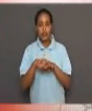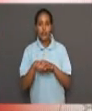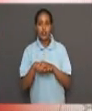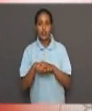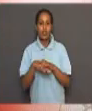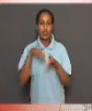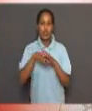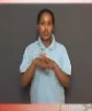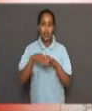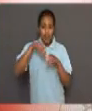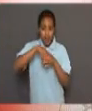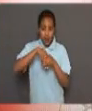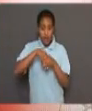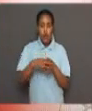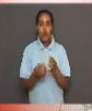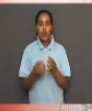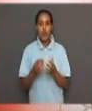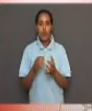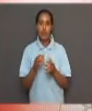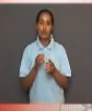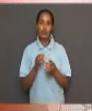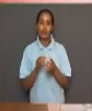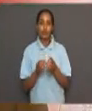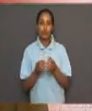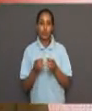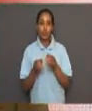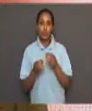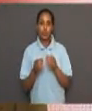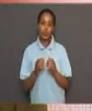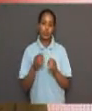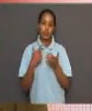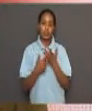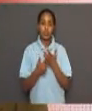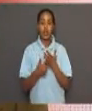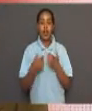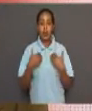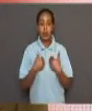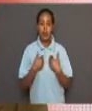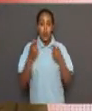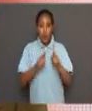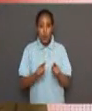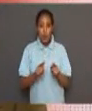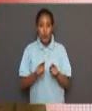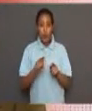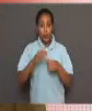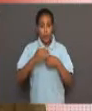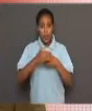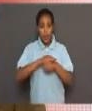ignition internal combustion engines. This happens when pockets